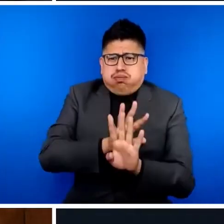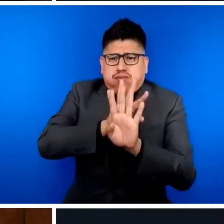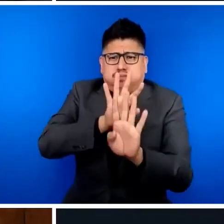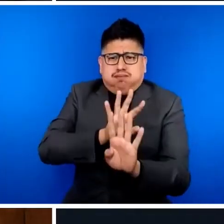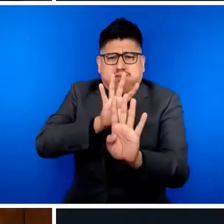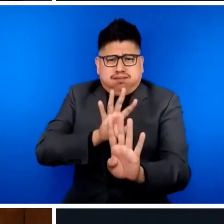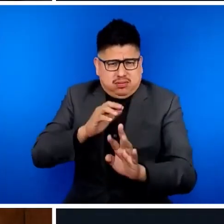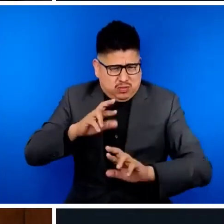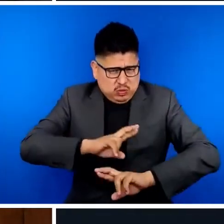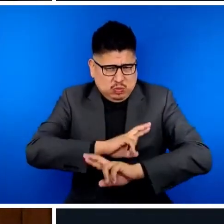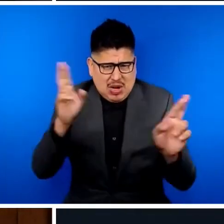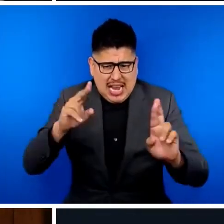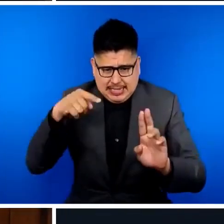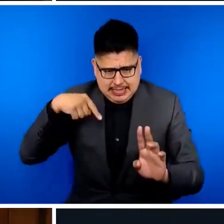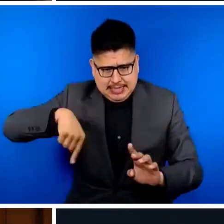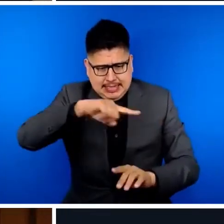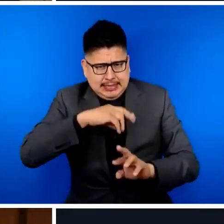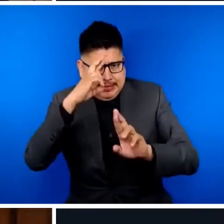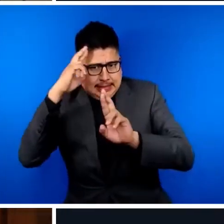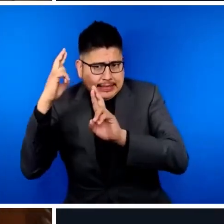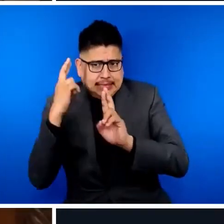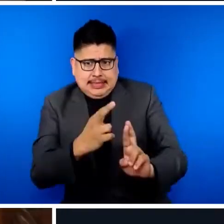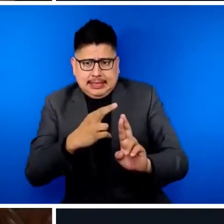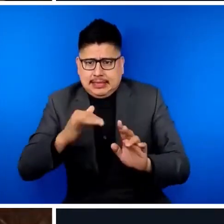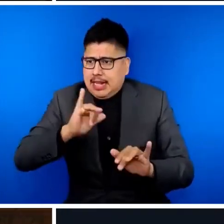like never before.